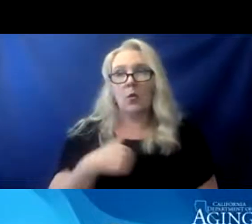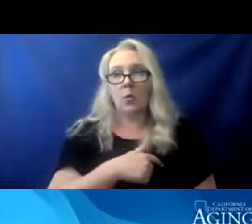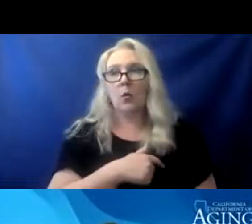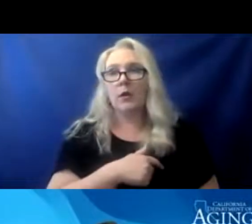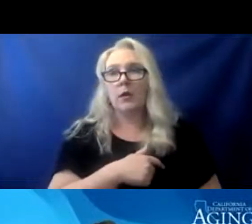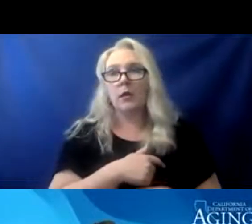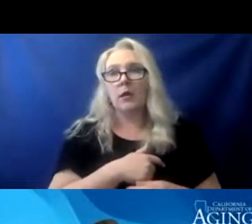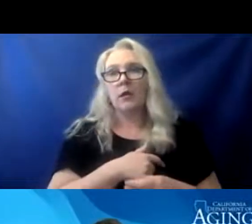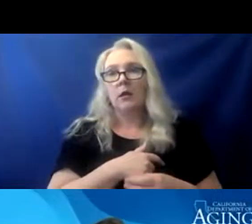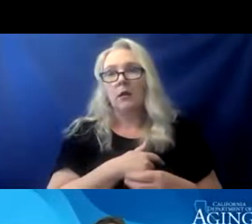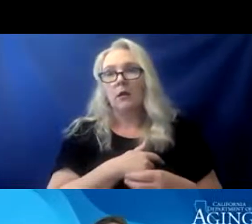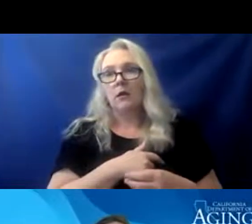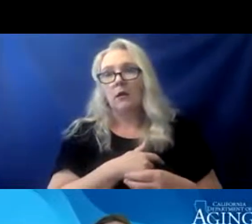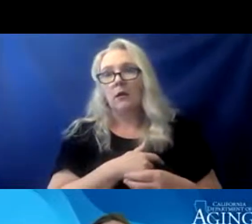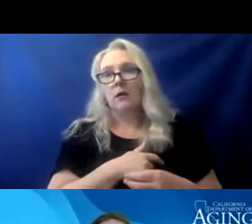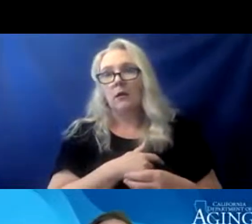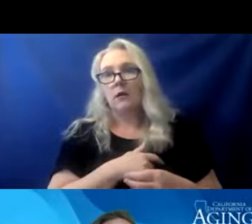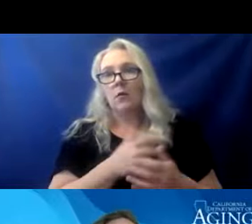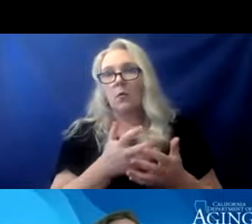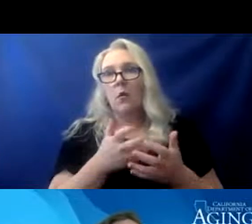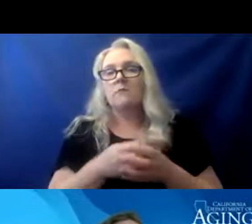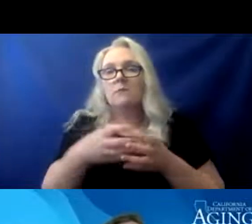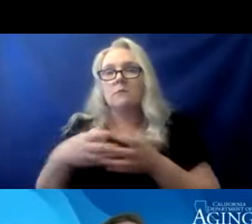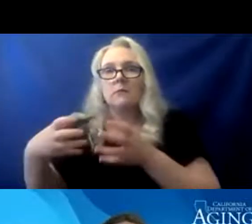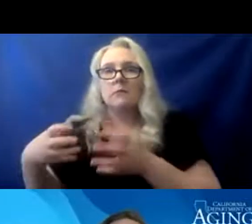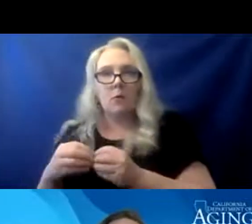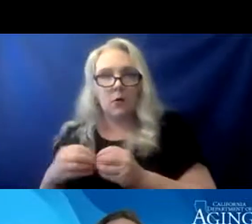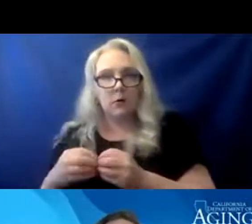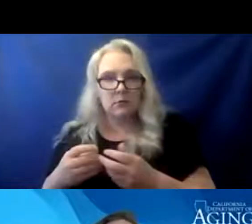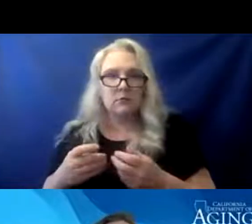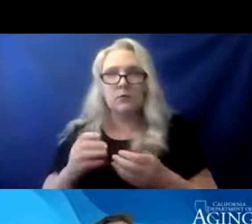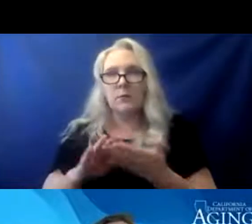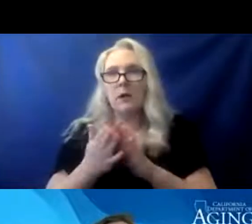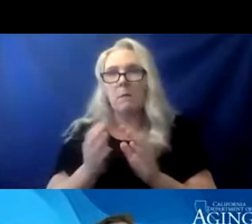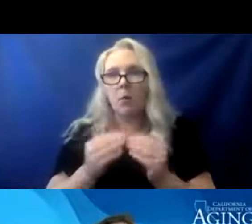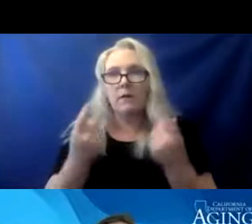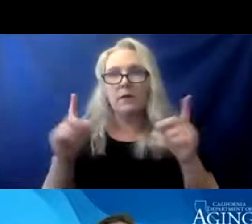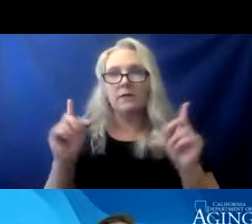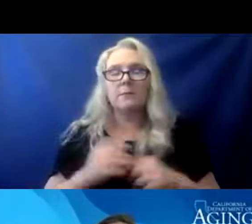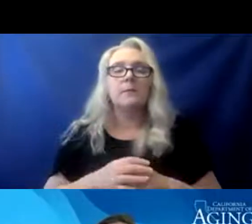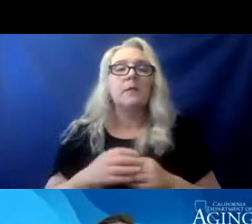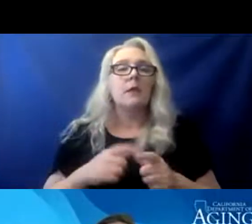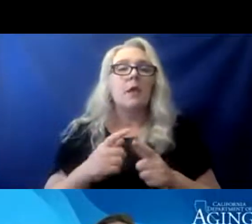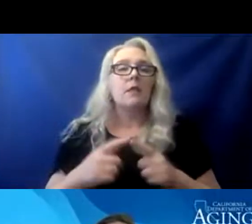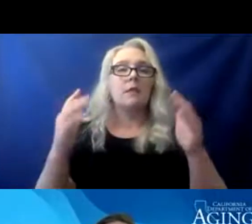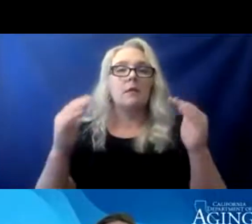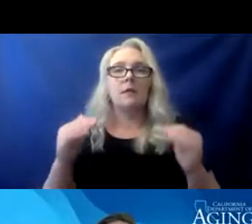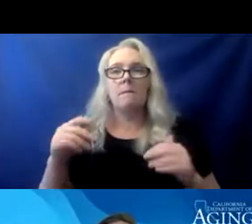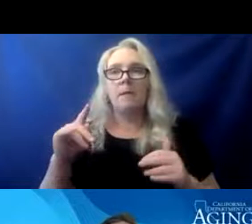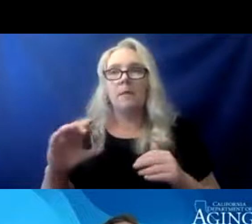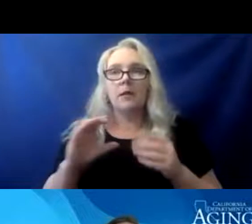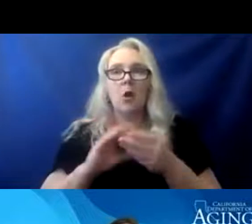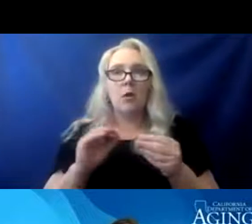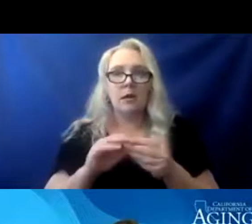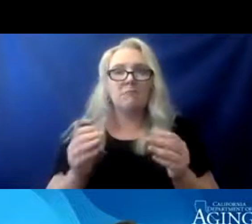very eager to hear your proposals too for how this group can be most effective. And again, public comment, and then we'll be sure we leave with clear next